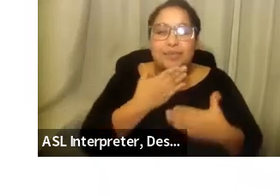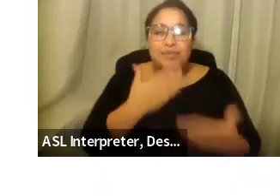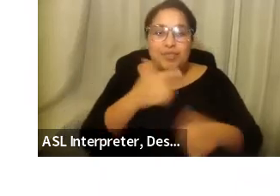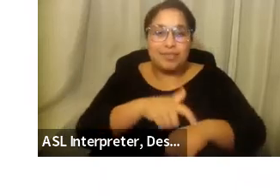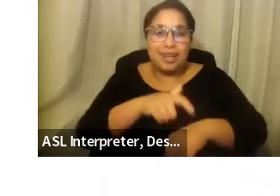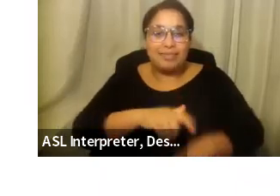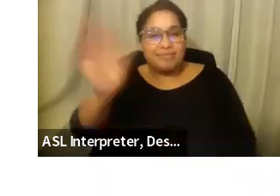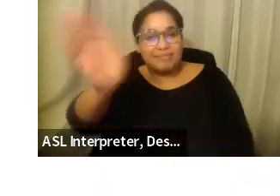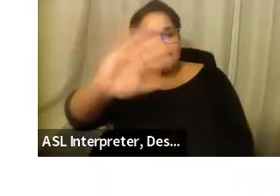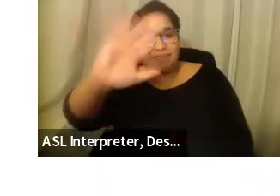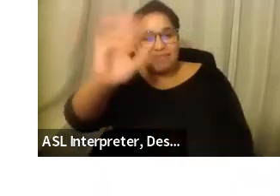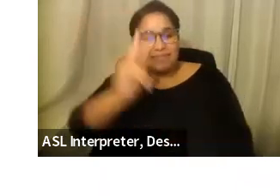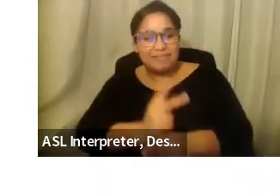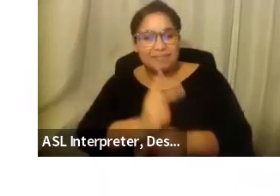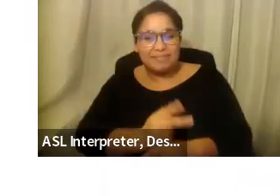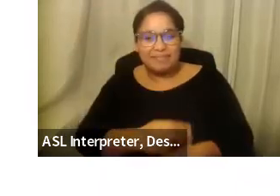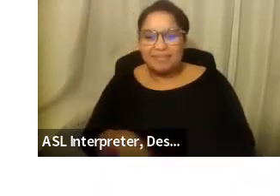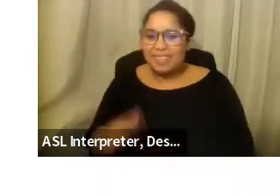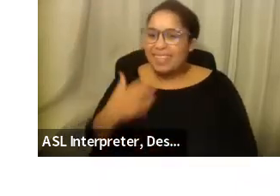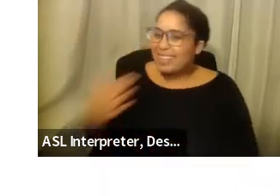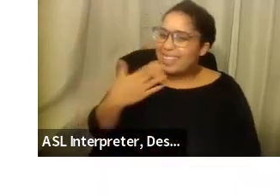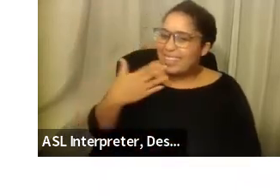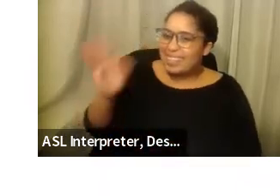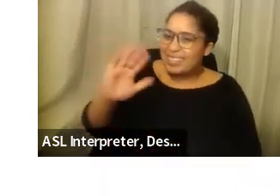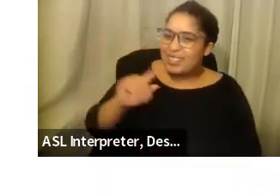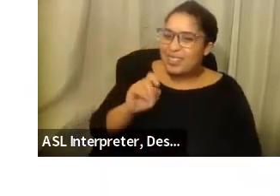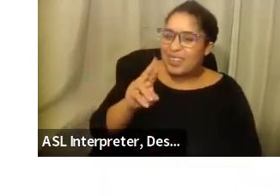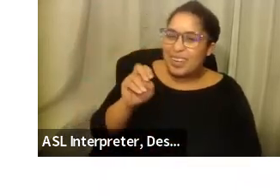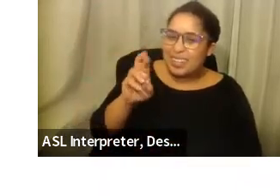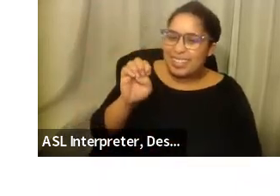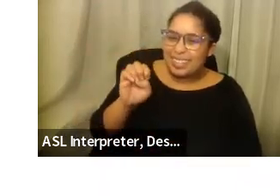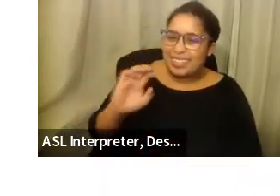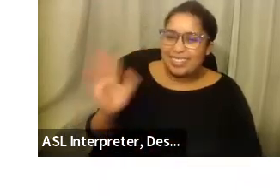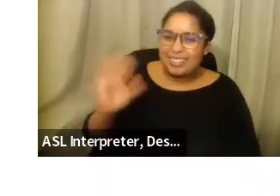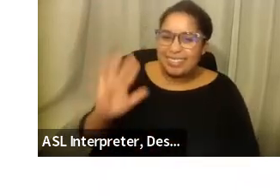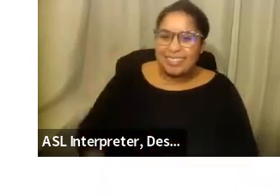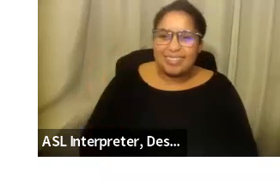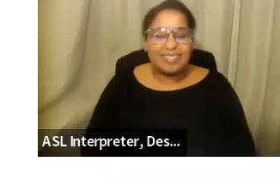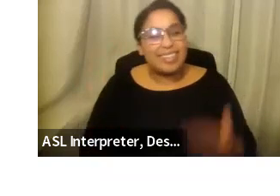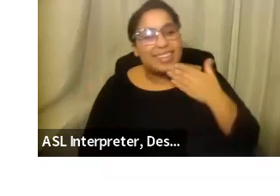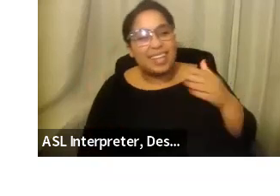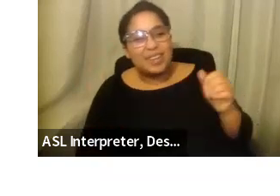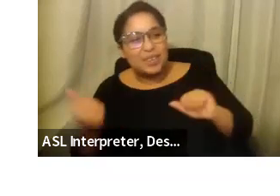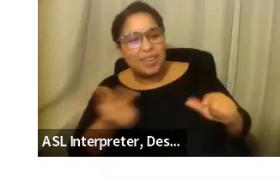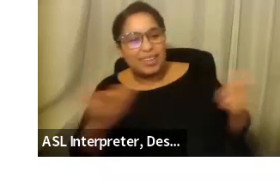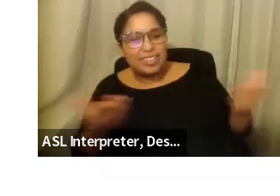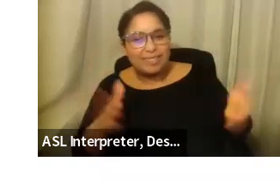time. Take care. Thanks, Tueri. Thanks, everyone.